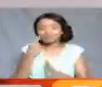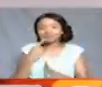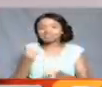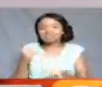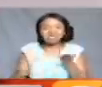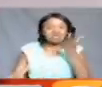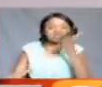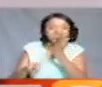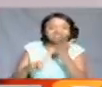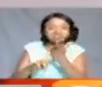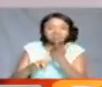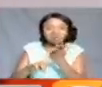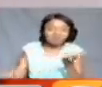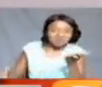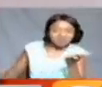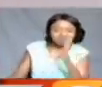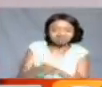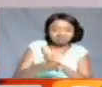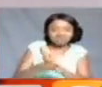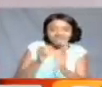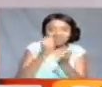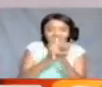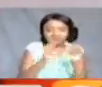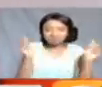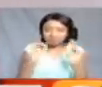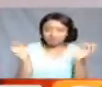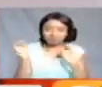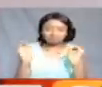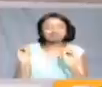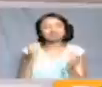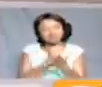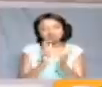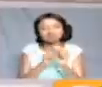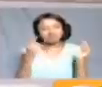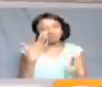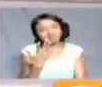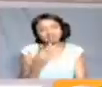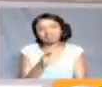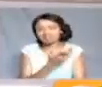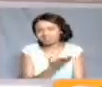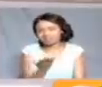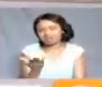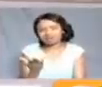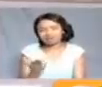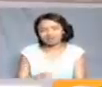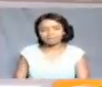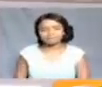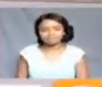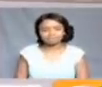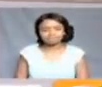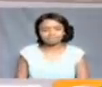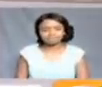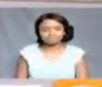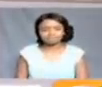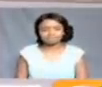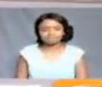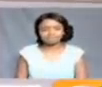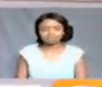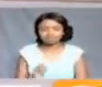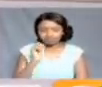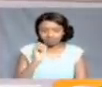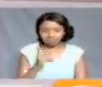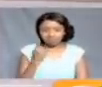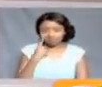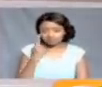out, say, newspaper. Right. I mean, it hasn't happened yet. If we can go to the last slide really quickly, just as we kind of get your final thoughts from that